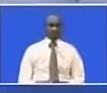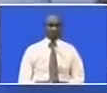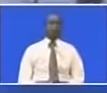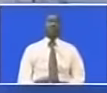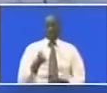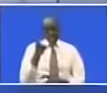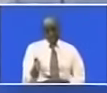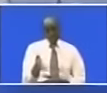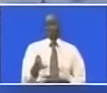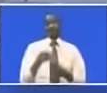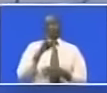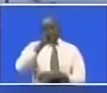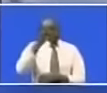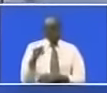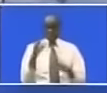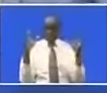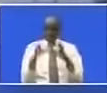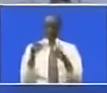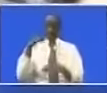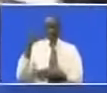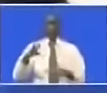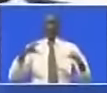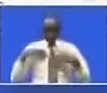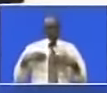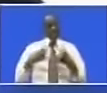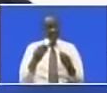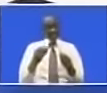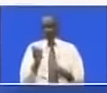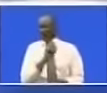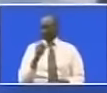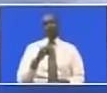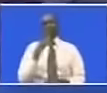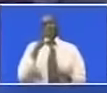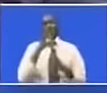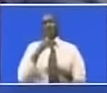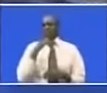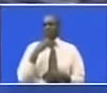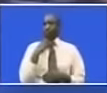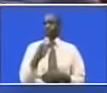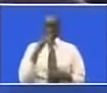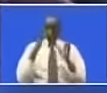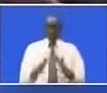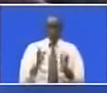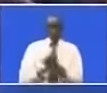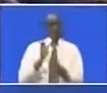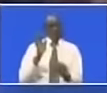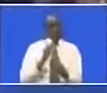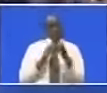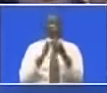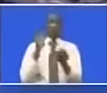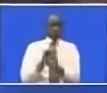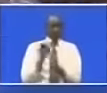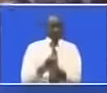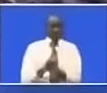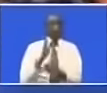But the governing Jubilee coalition is not taking this lying down. Spokesman of the coalition, who is also leader of majority in the National